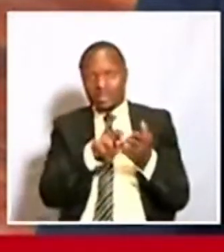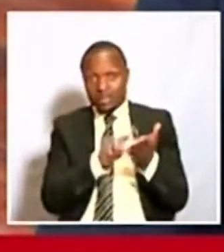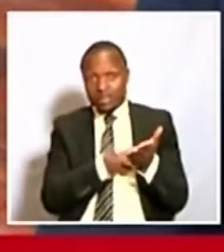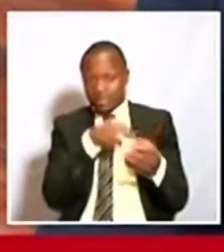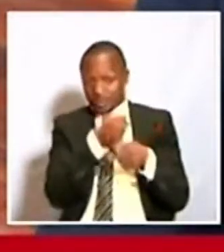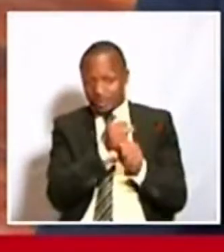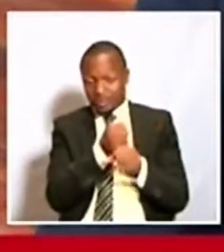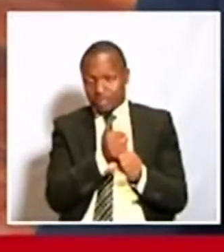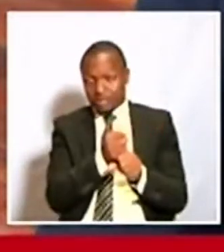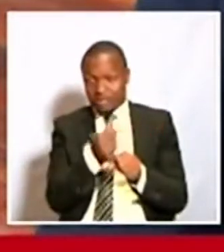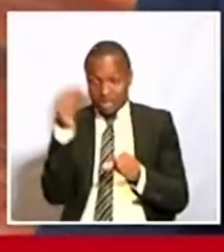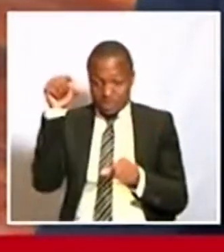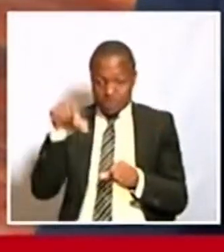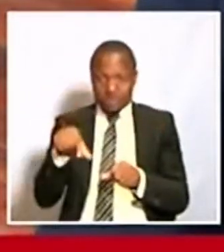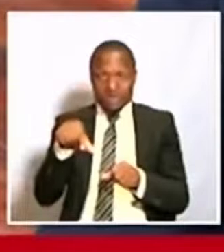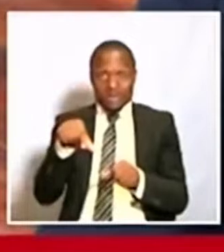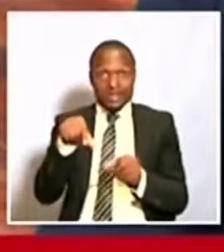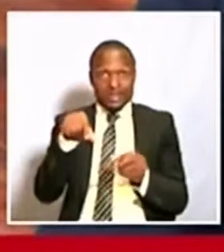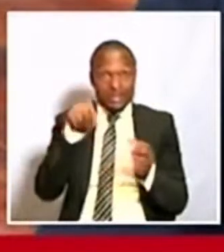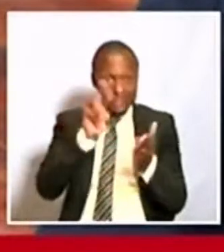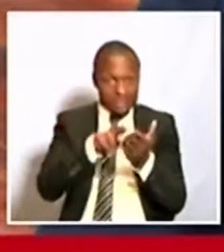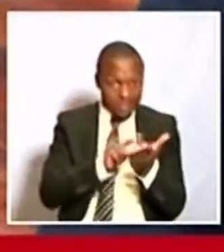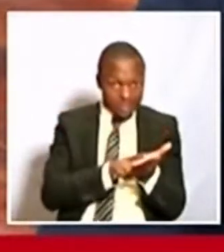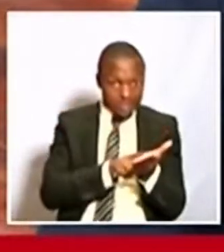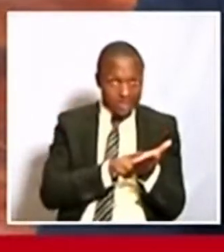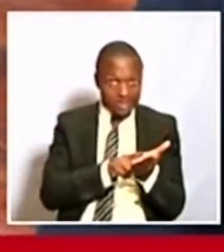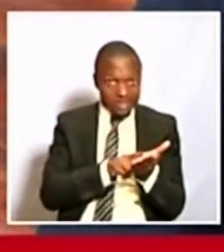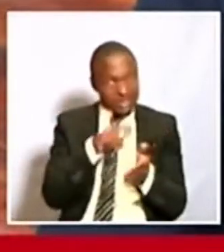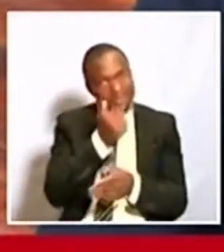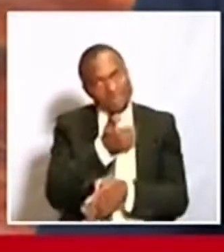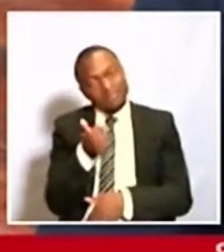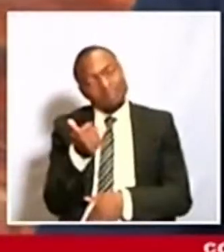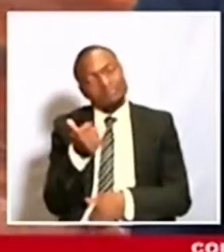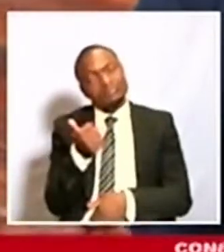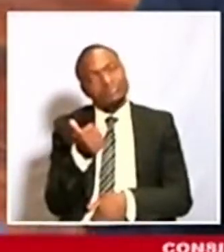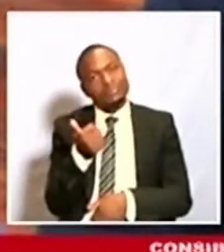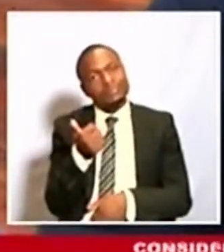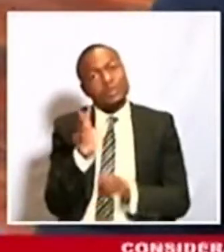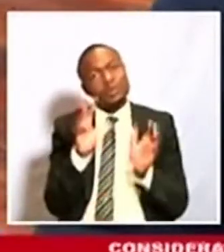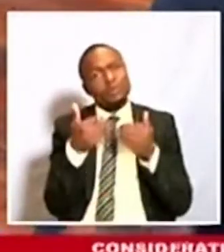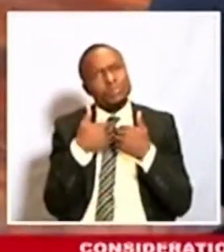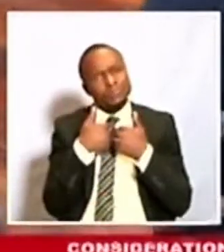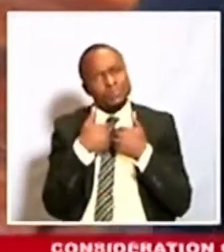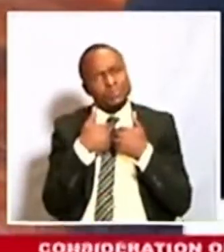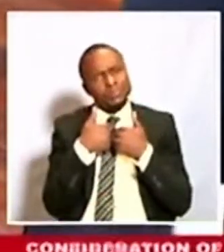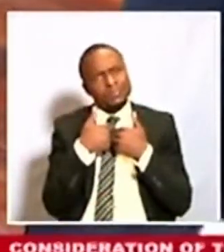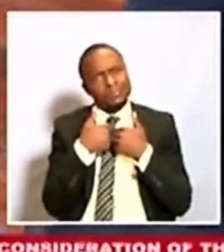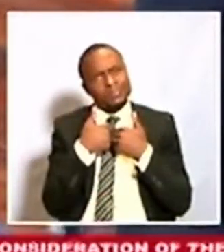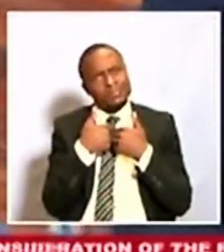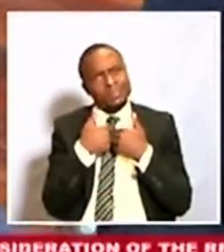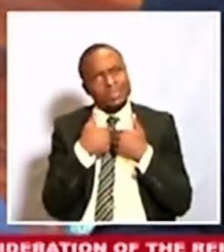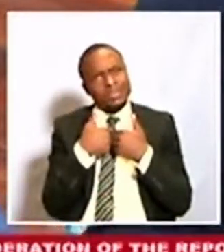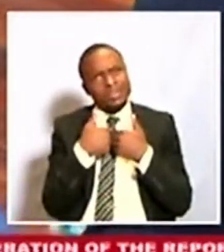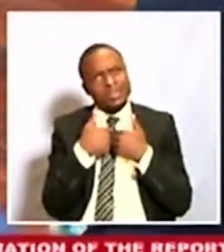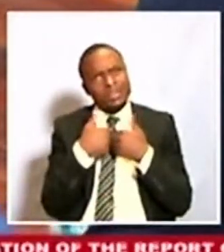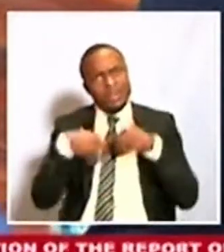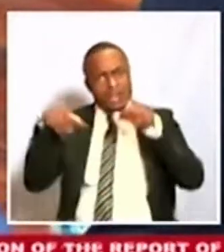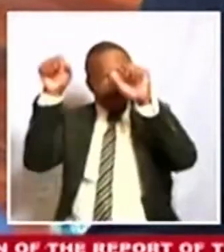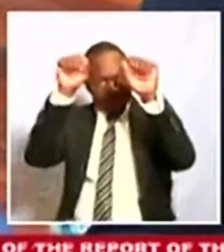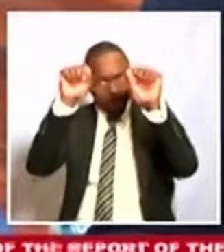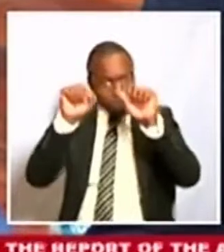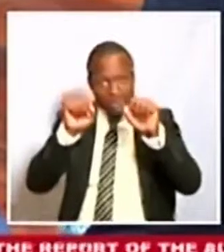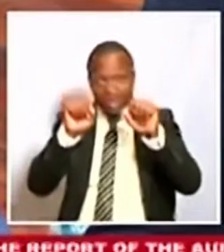generated. There are quarterly reports, and there are also those, we have a template of in tabular